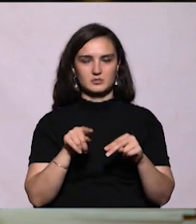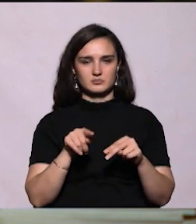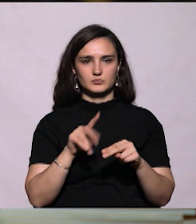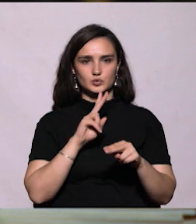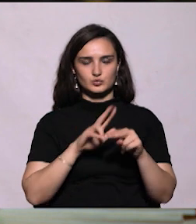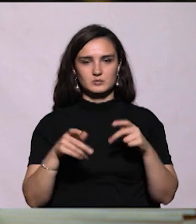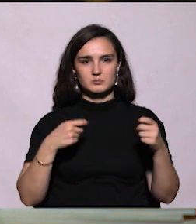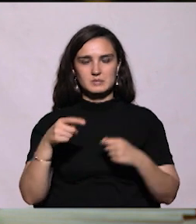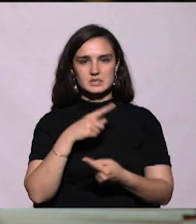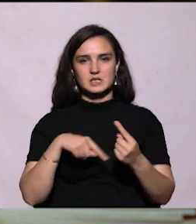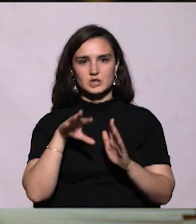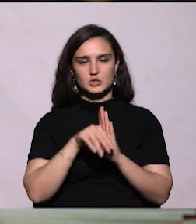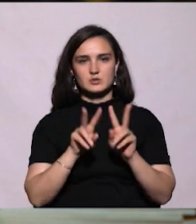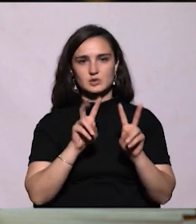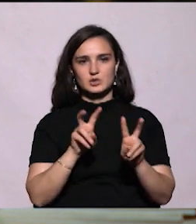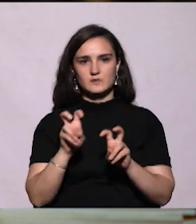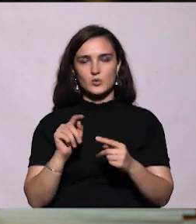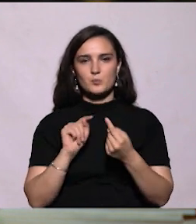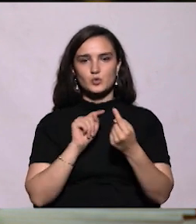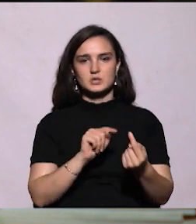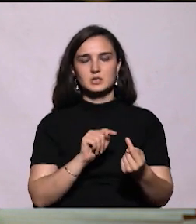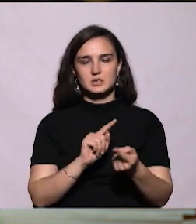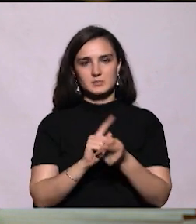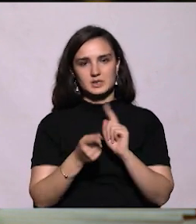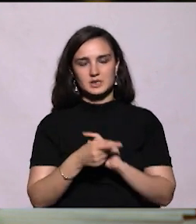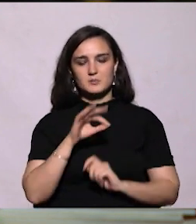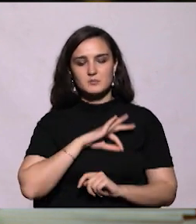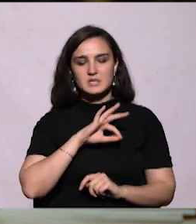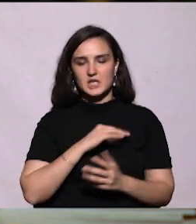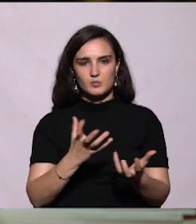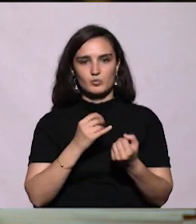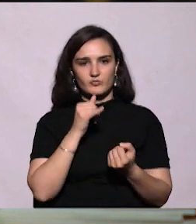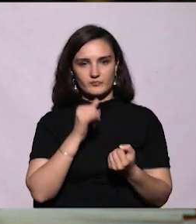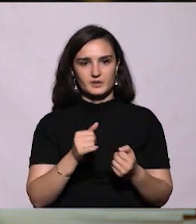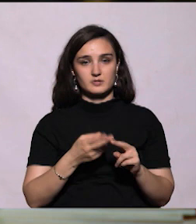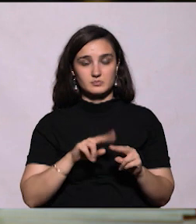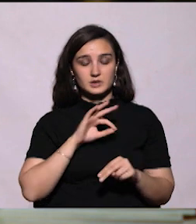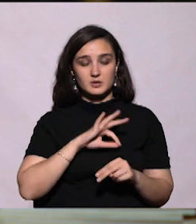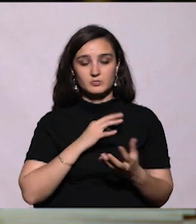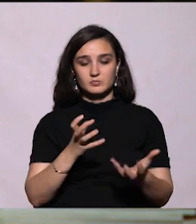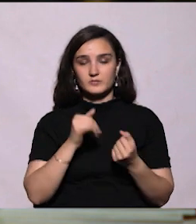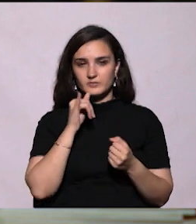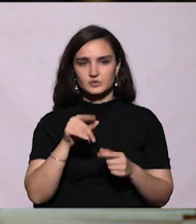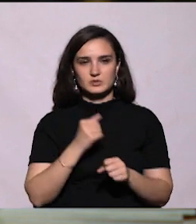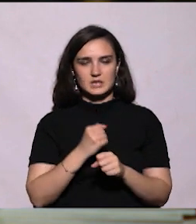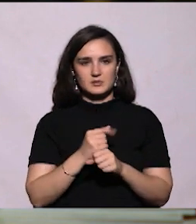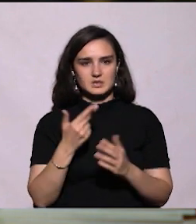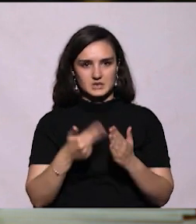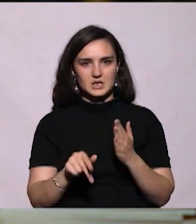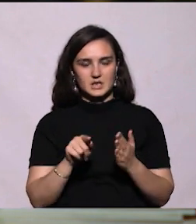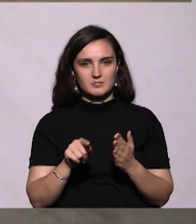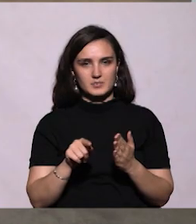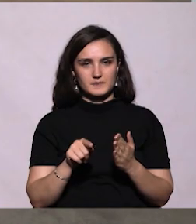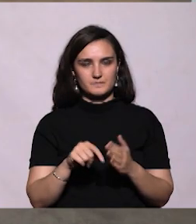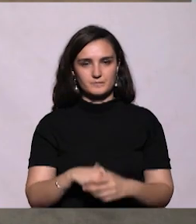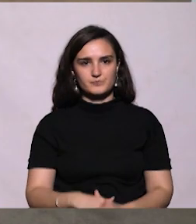Loss in business means the opposite of profits. Without making profits, you make a loss. After too